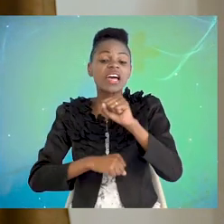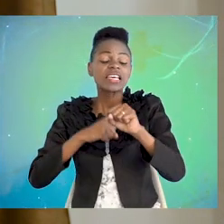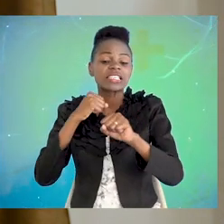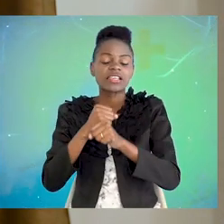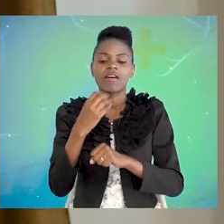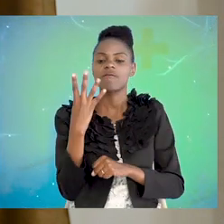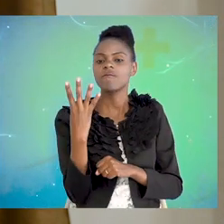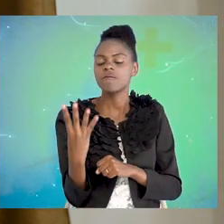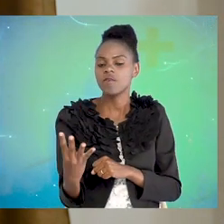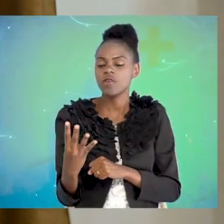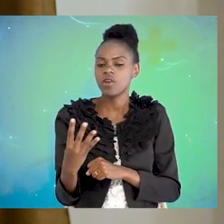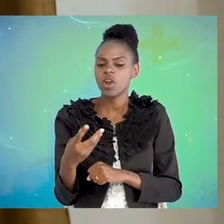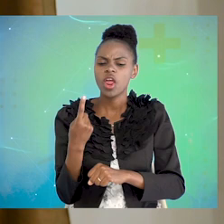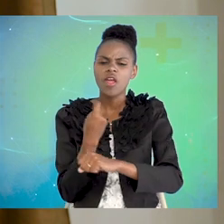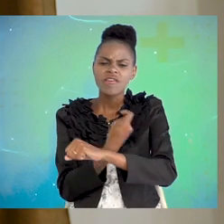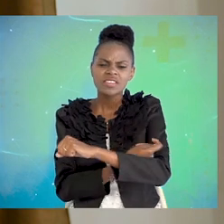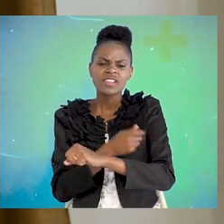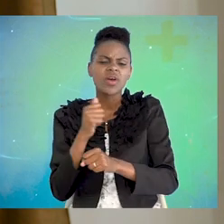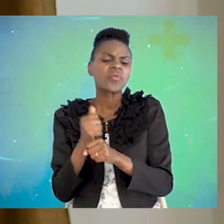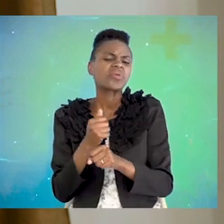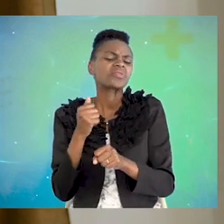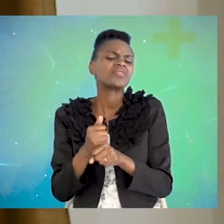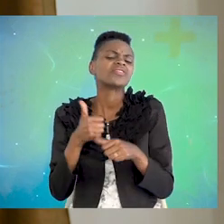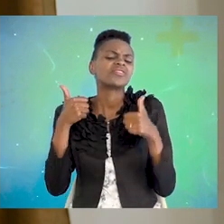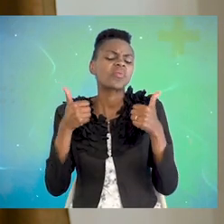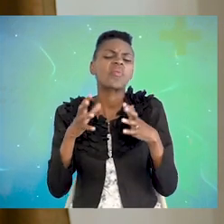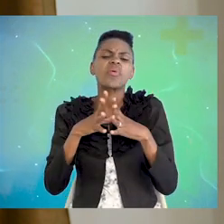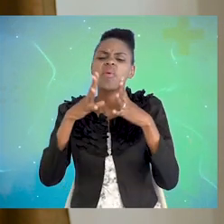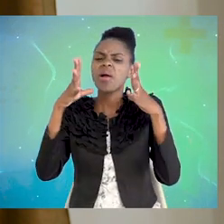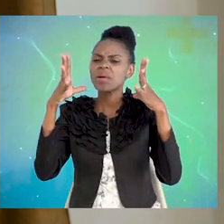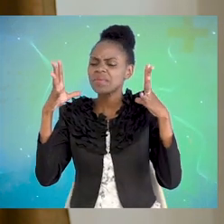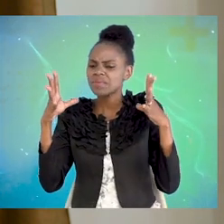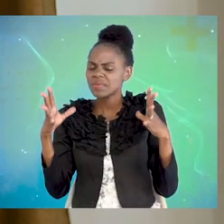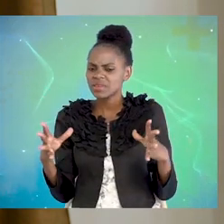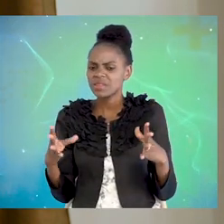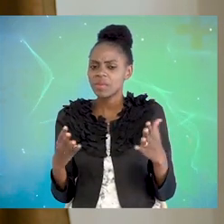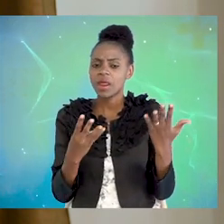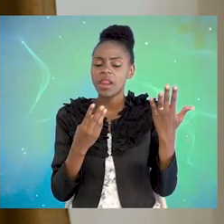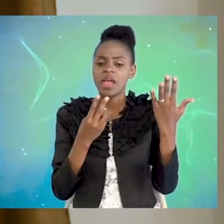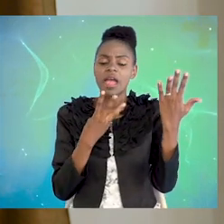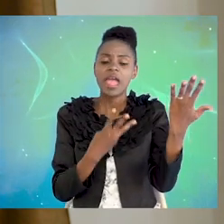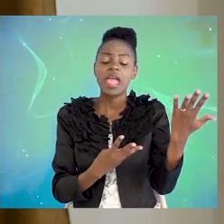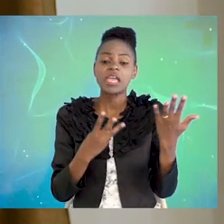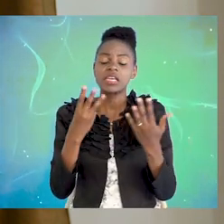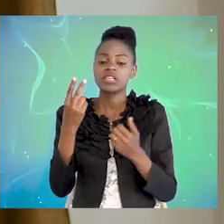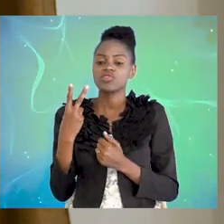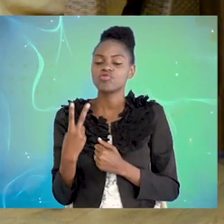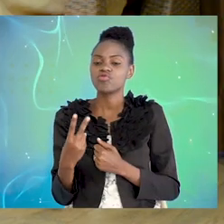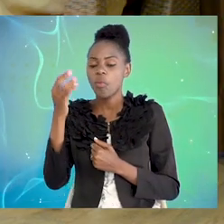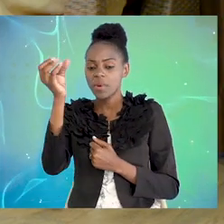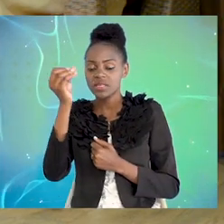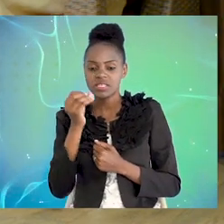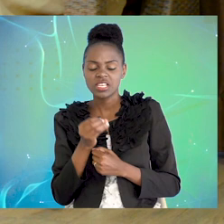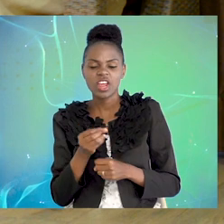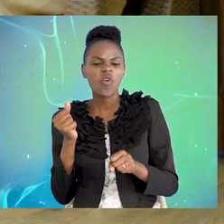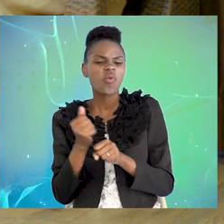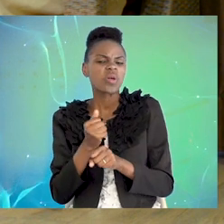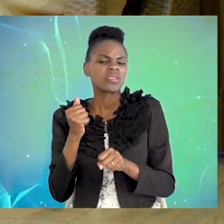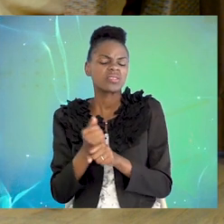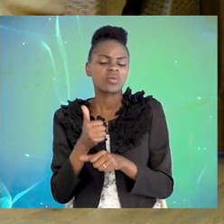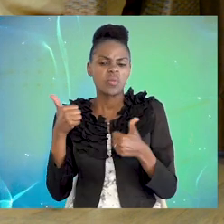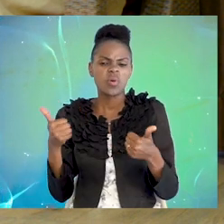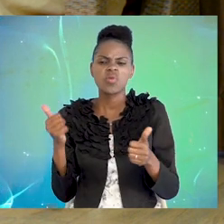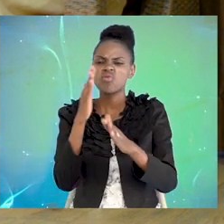is that the vaccine works very well. It prevents 82% of typhoid illnesses. It was